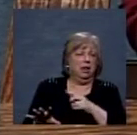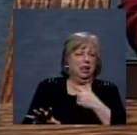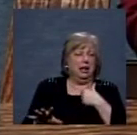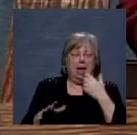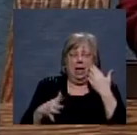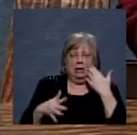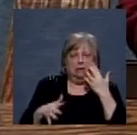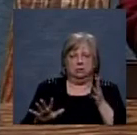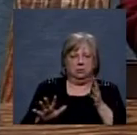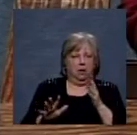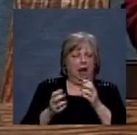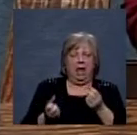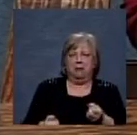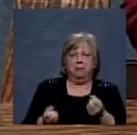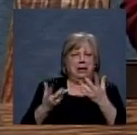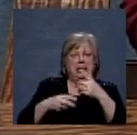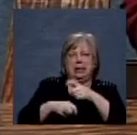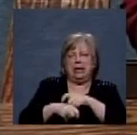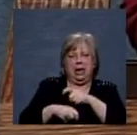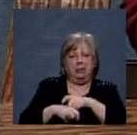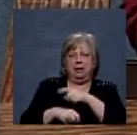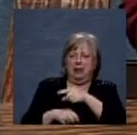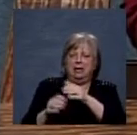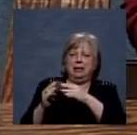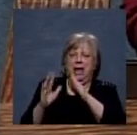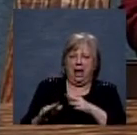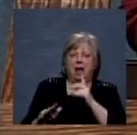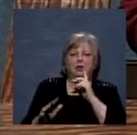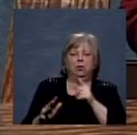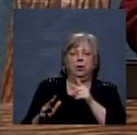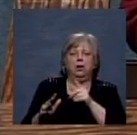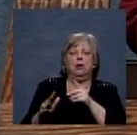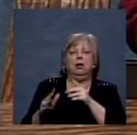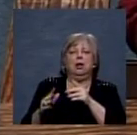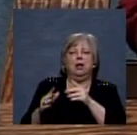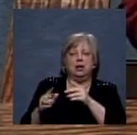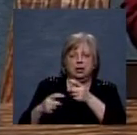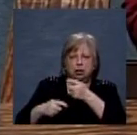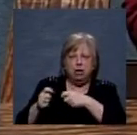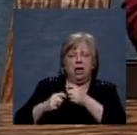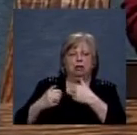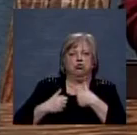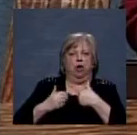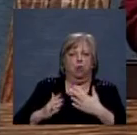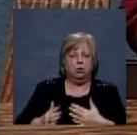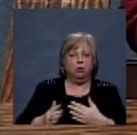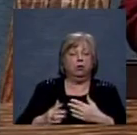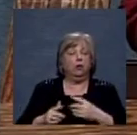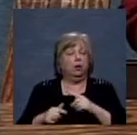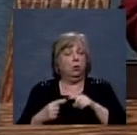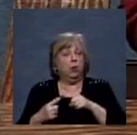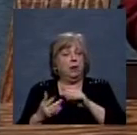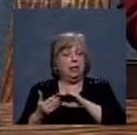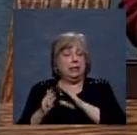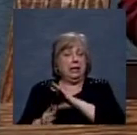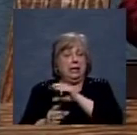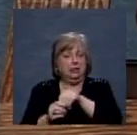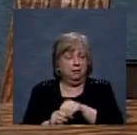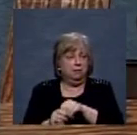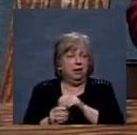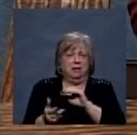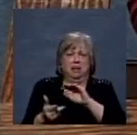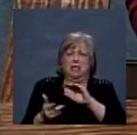know how many times that this house is going to pass through different hands. And when the city gets involved, seems like